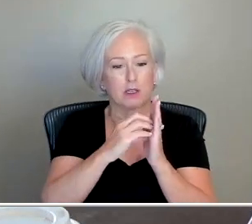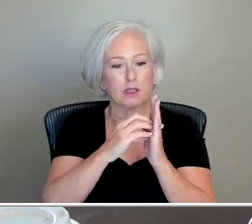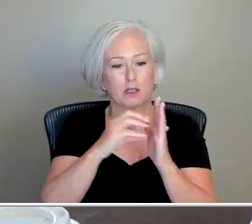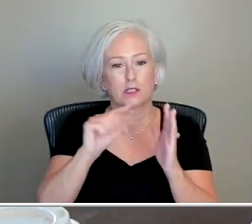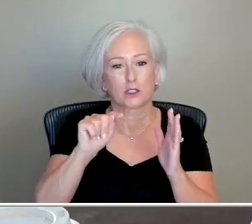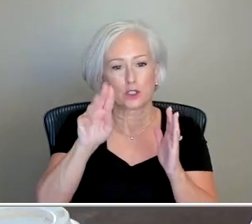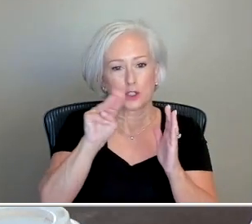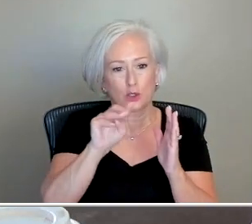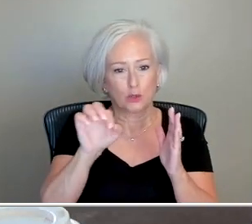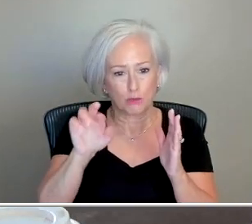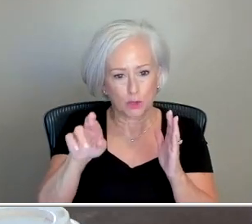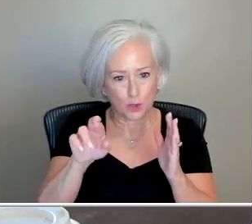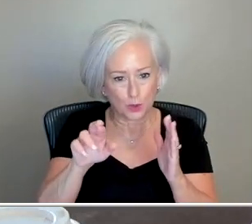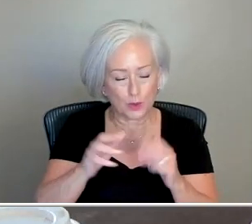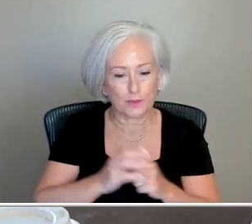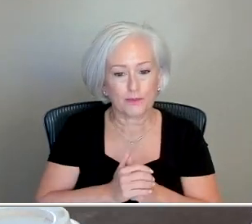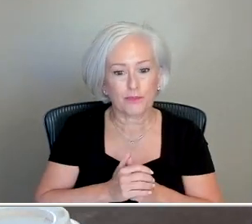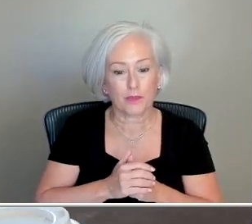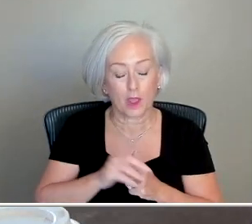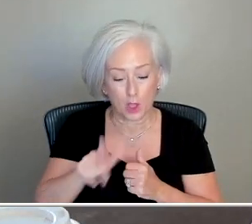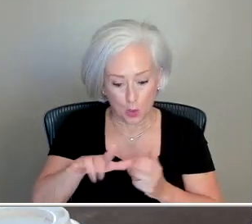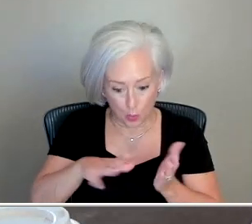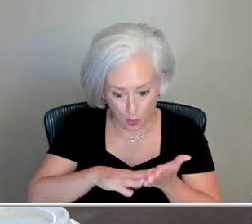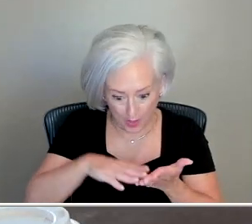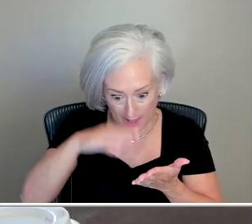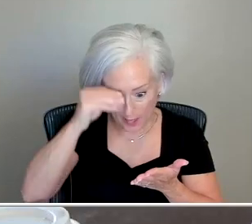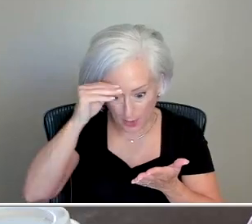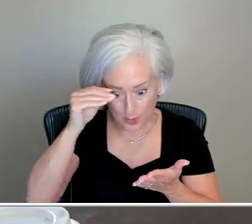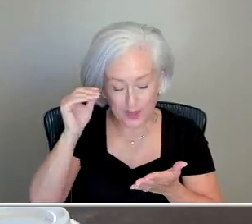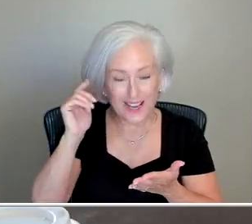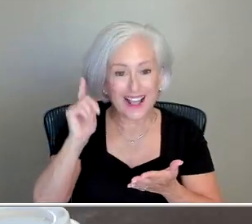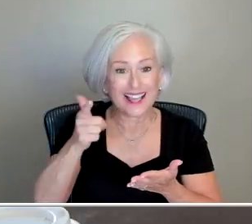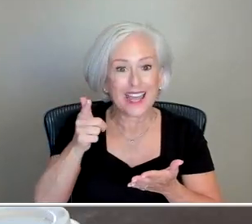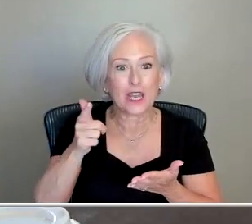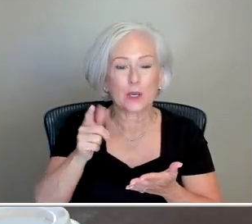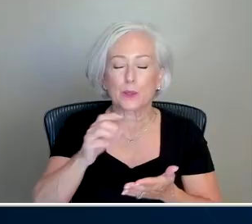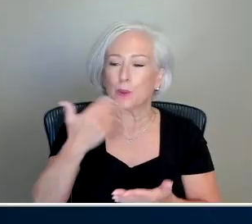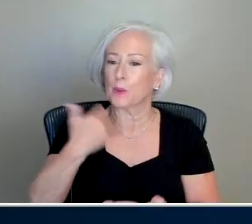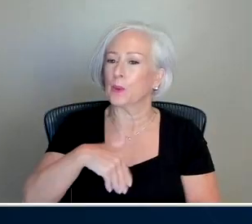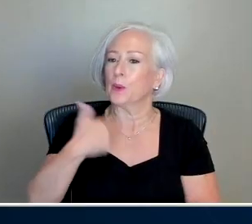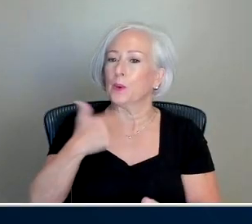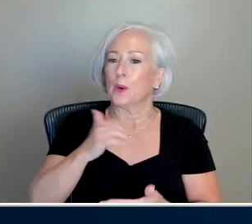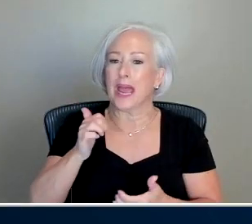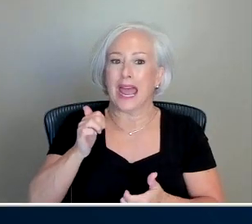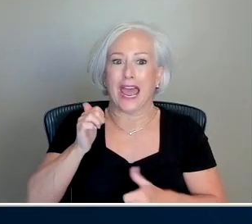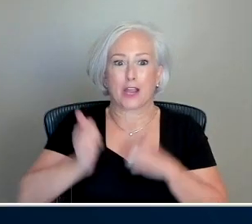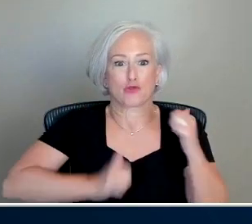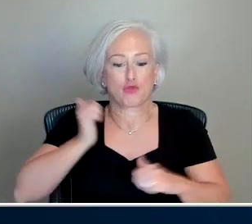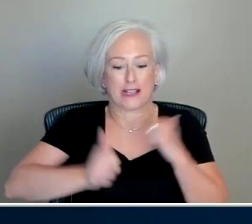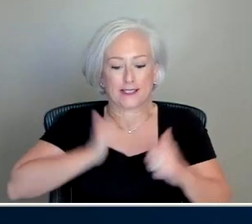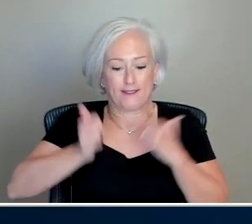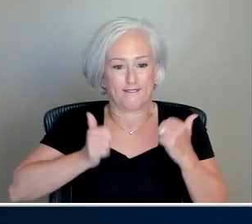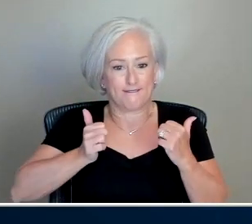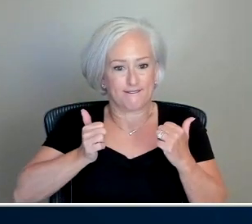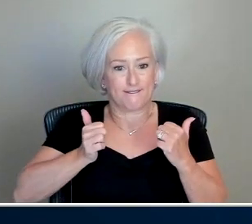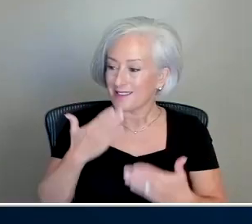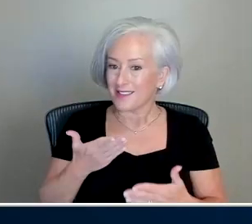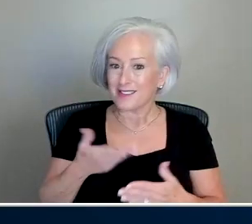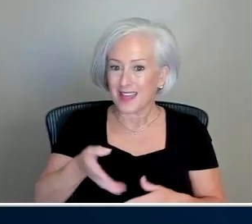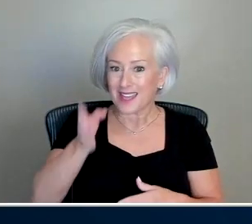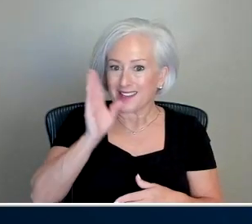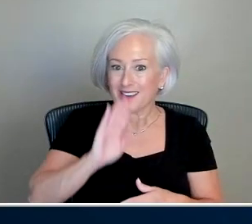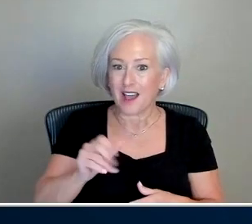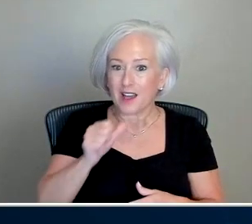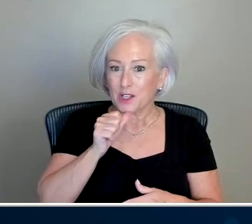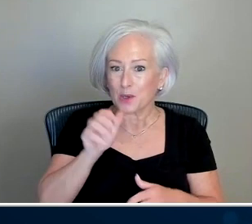was actually really, really super aggressive. So that's how I found out. Well, thank God you aren't great at rollerblading.